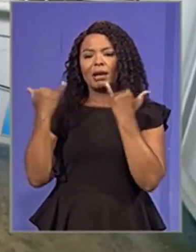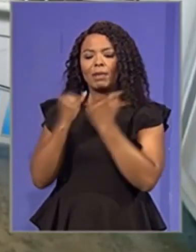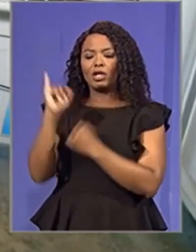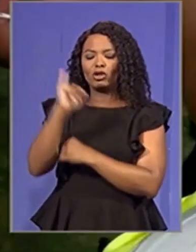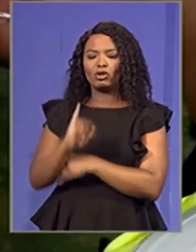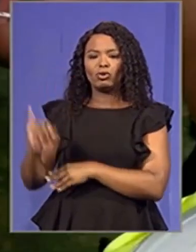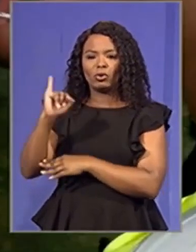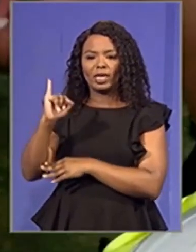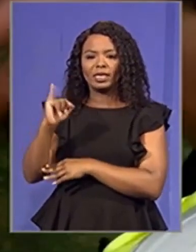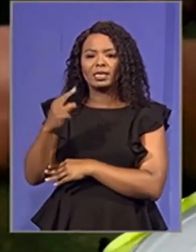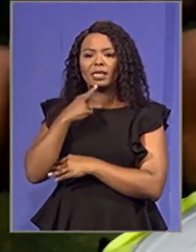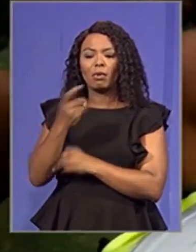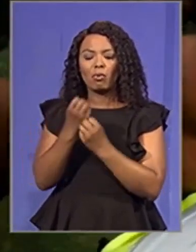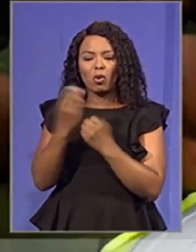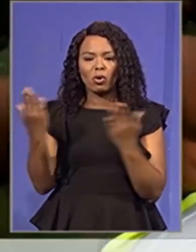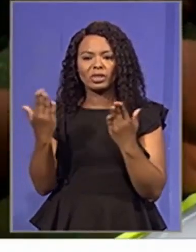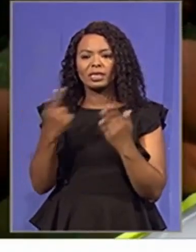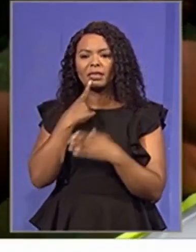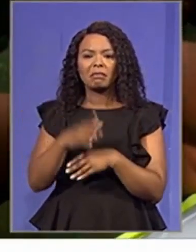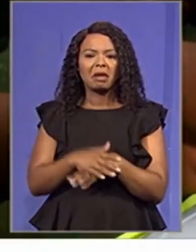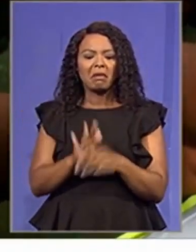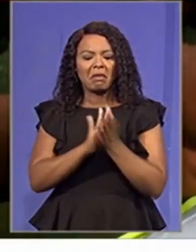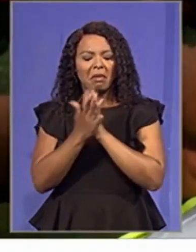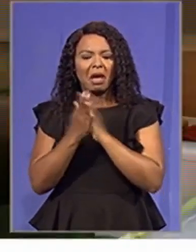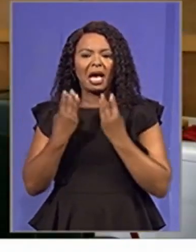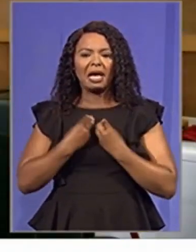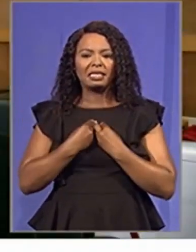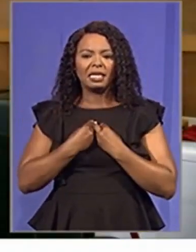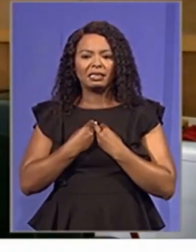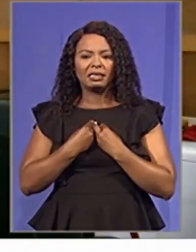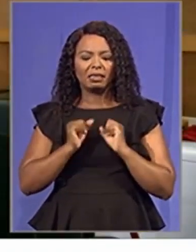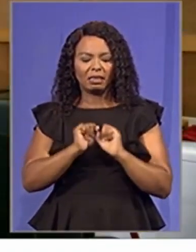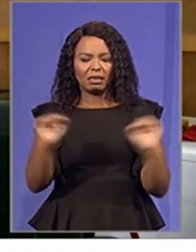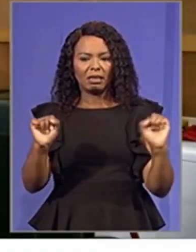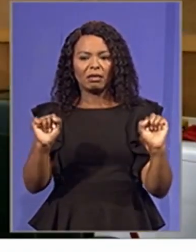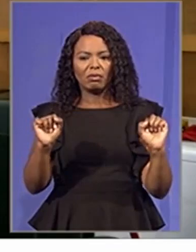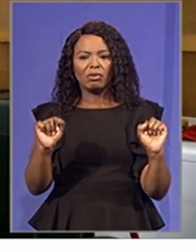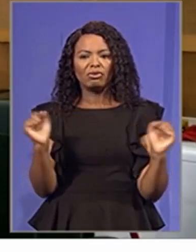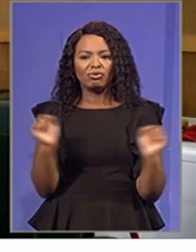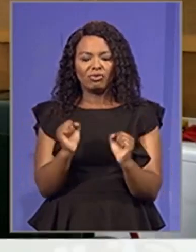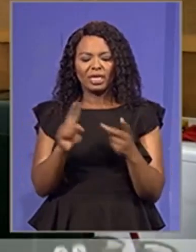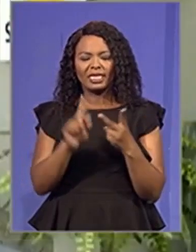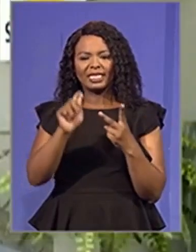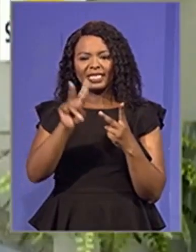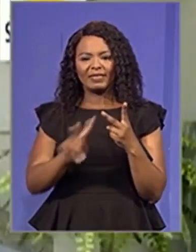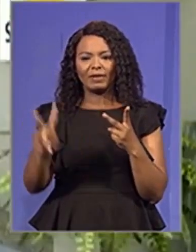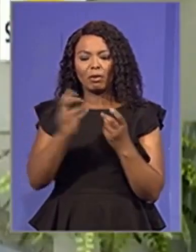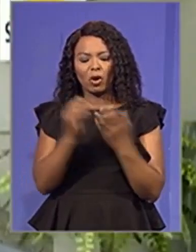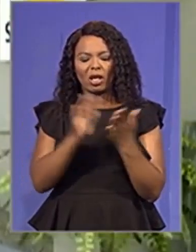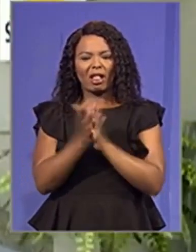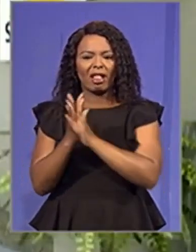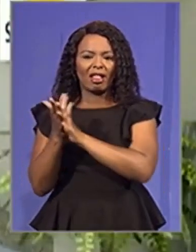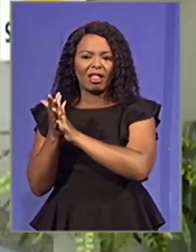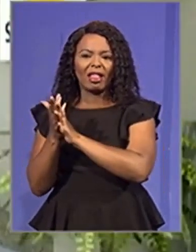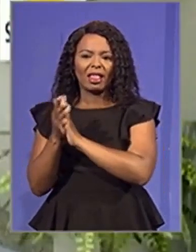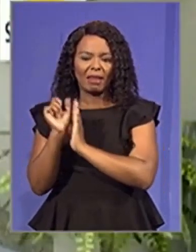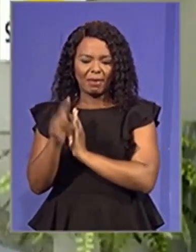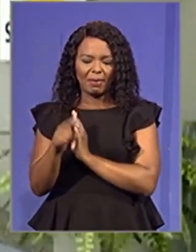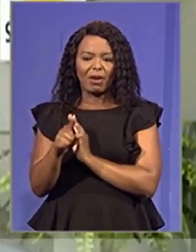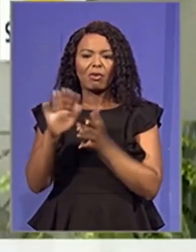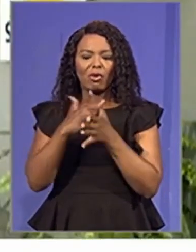amohela dikopo tse ngata tsa ditshenyehelo tsa thepa ya motlakase tse kang dihatsetsi le dithelevishene. We've seen an increase last year,